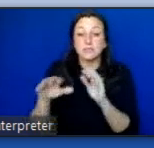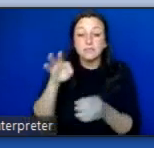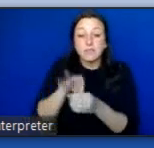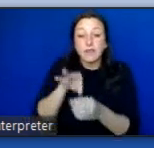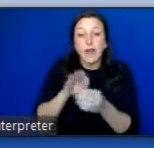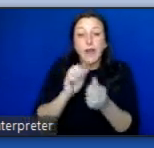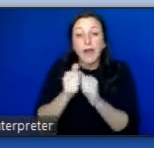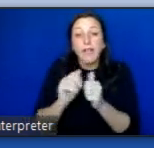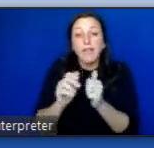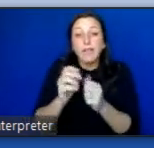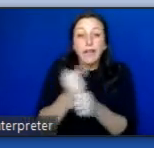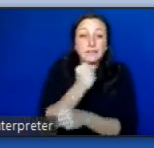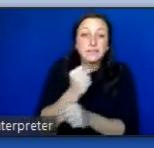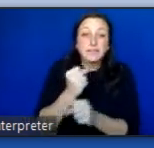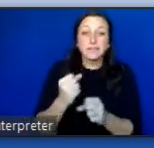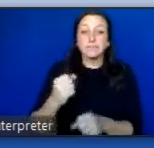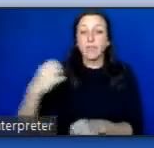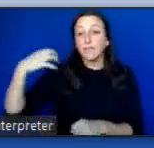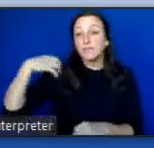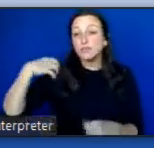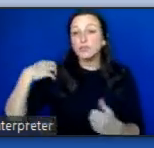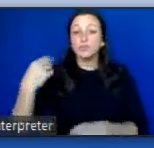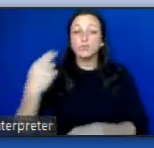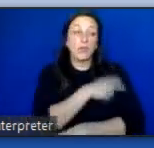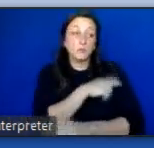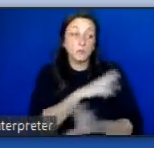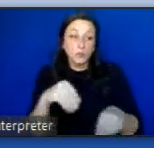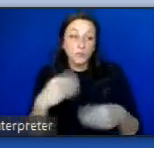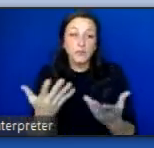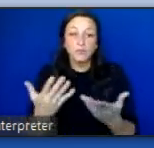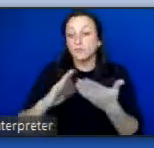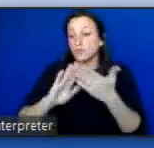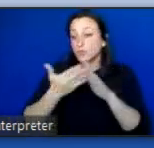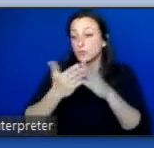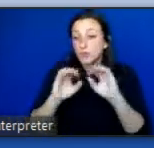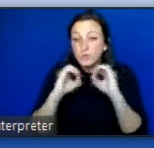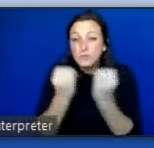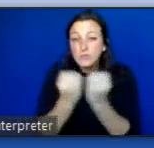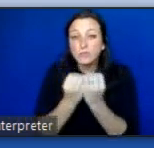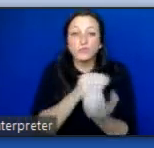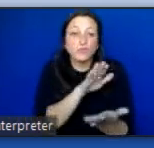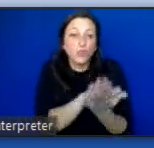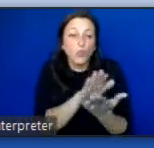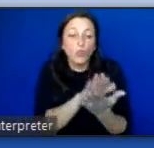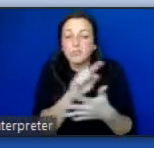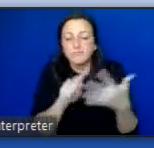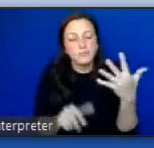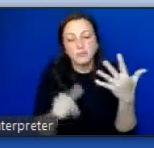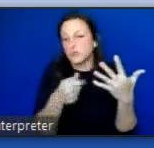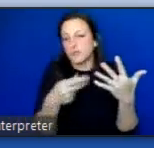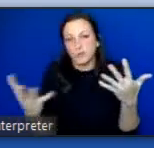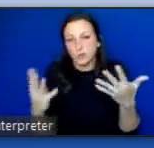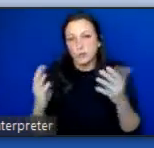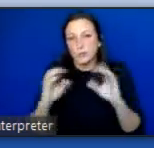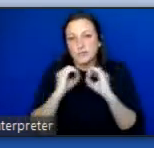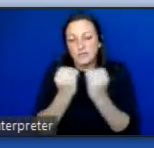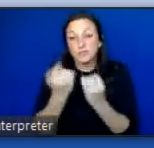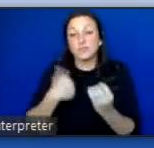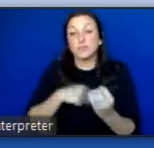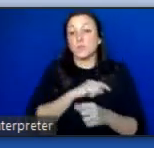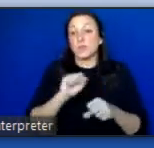and providers, community-based organizations, and schools, just to name a few, we